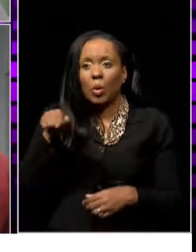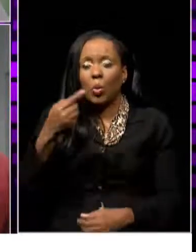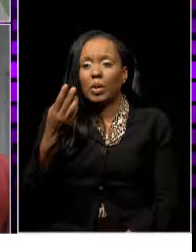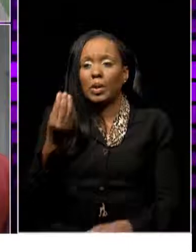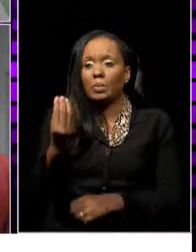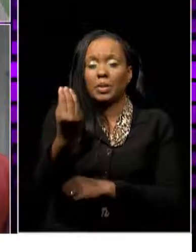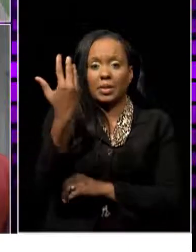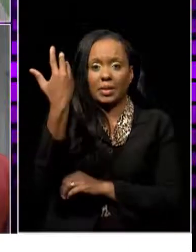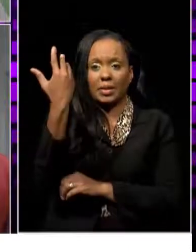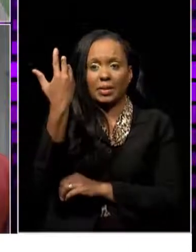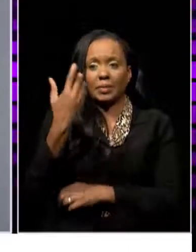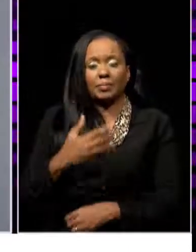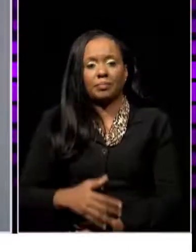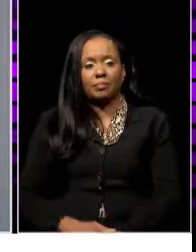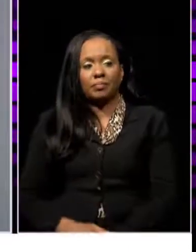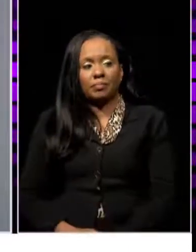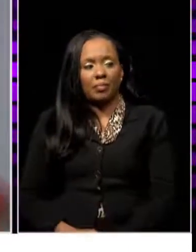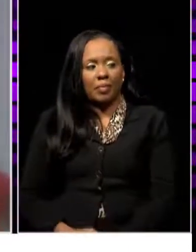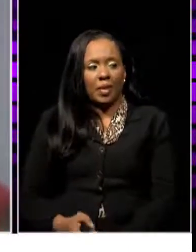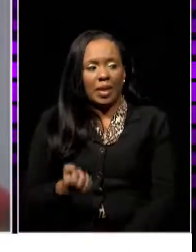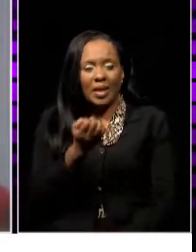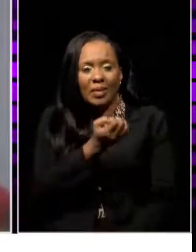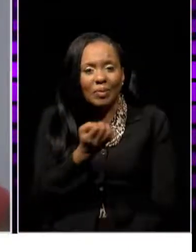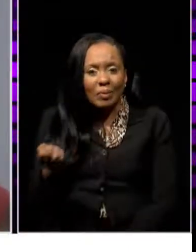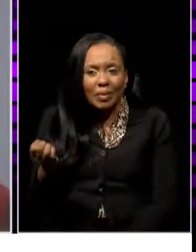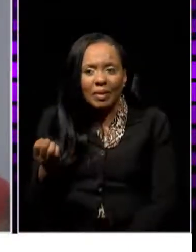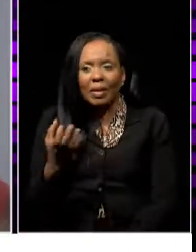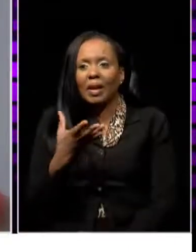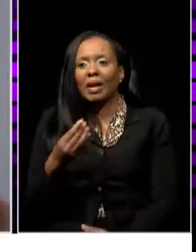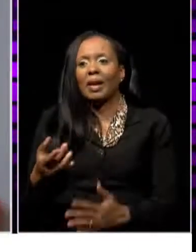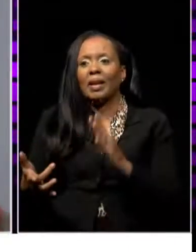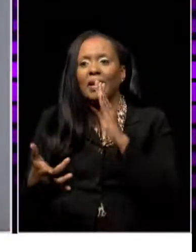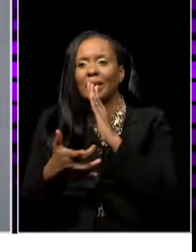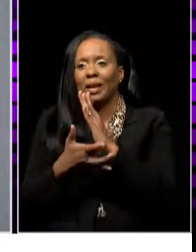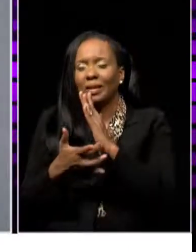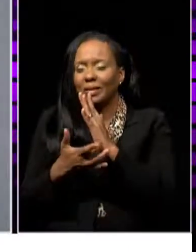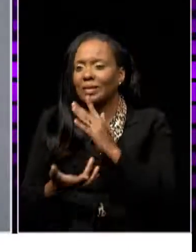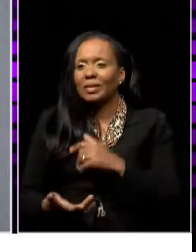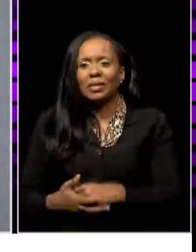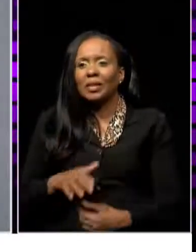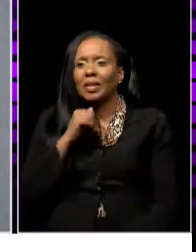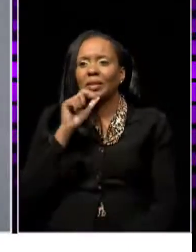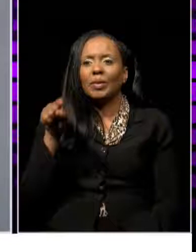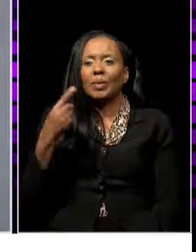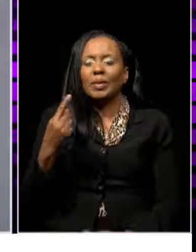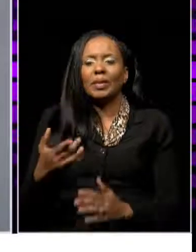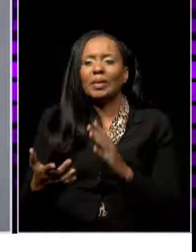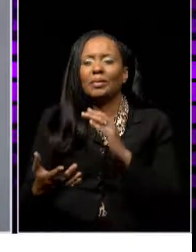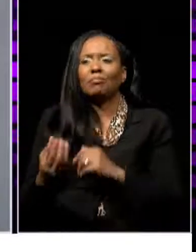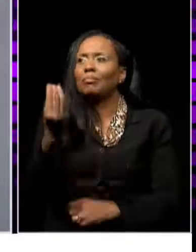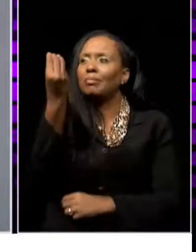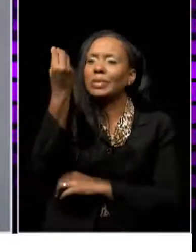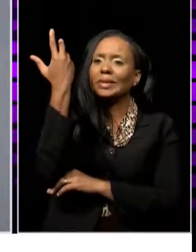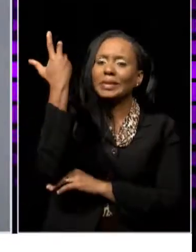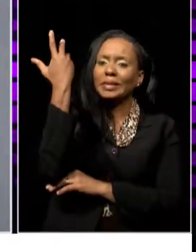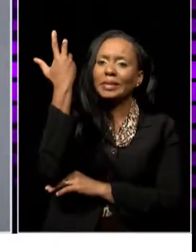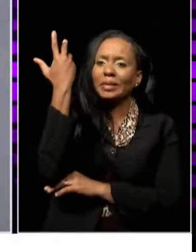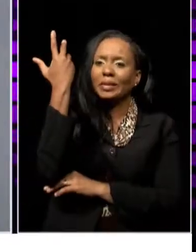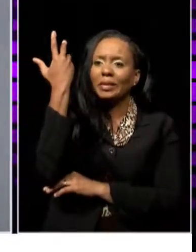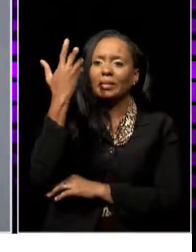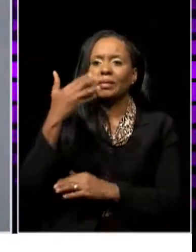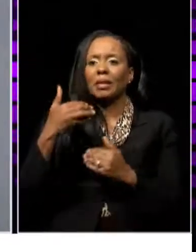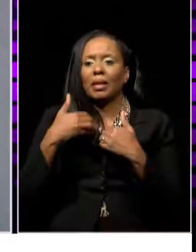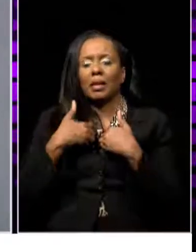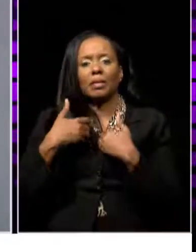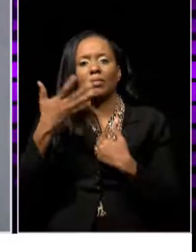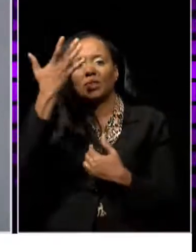Equipment and technology aids as a projector. We're not only dealing with projectors now. You have the smart board